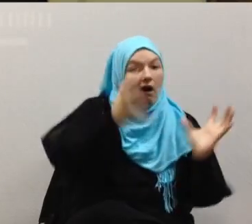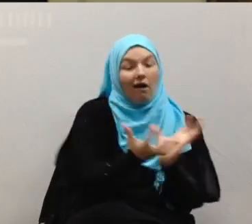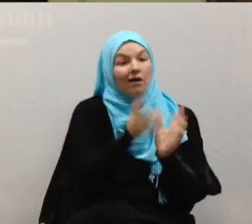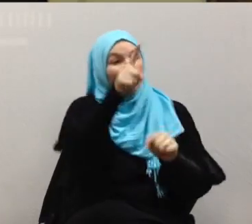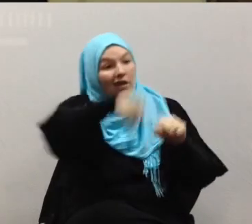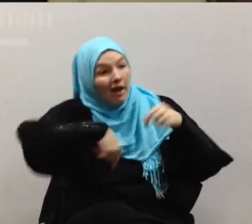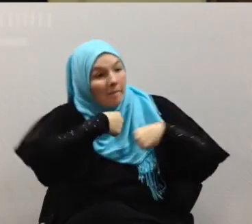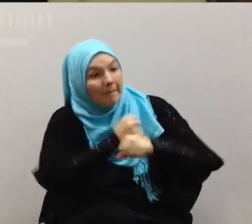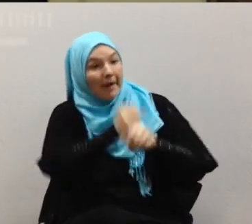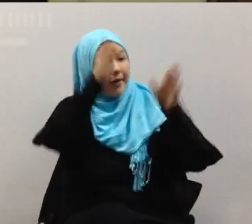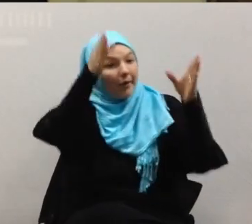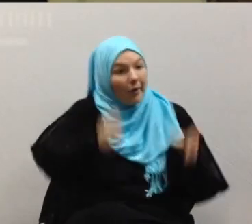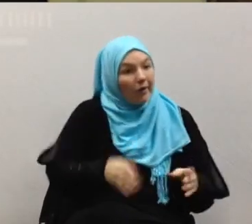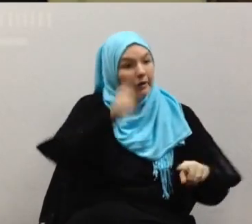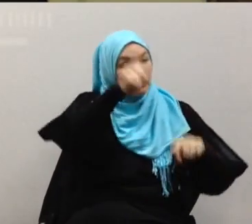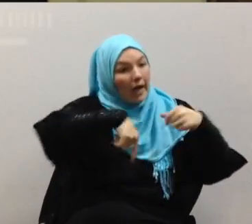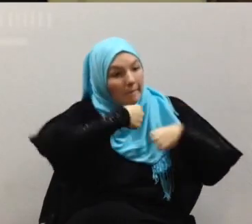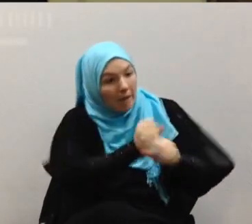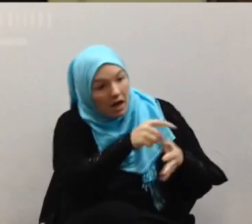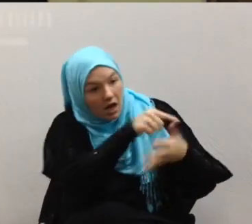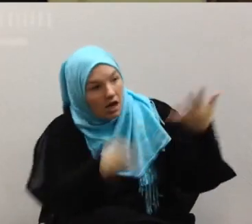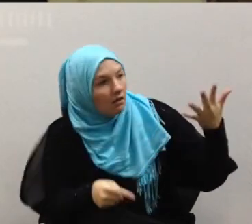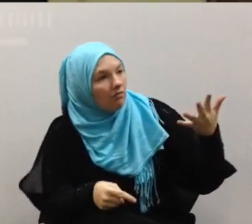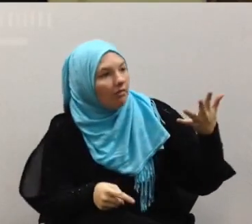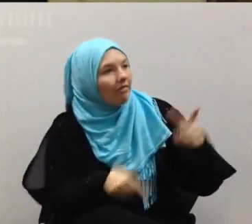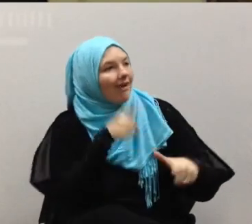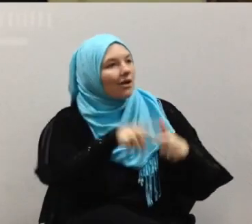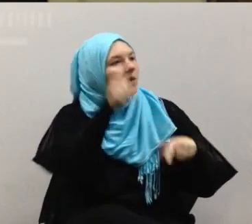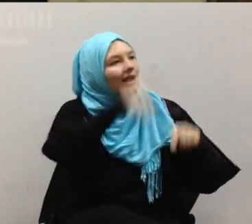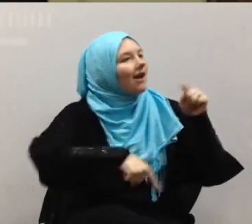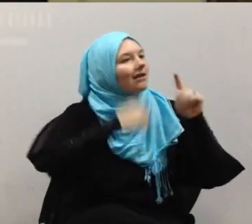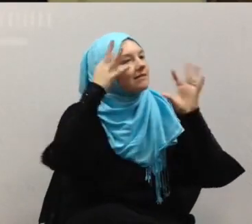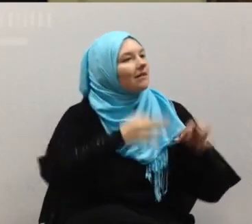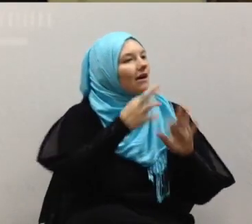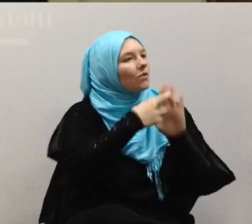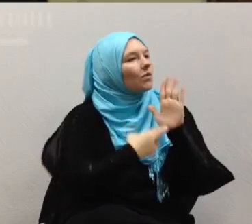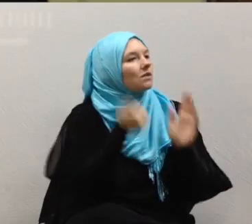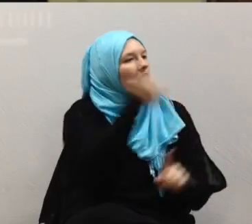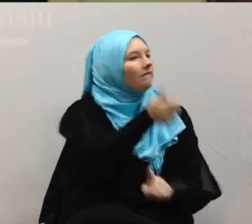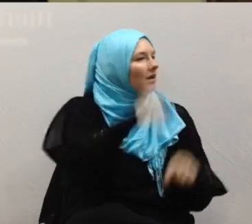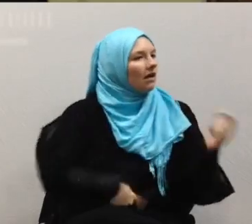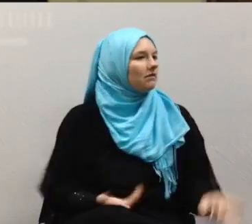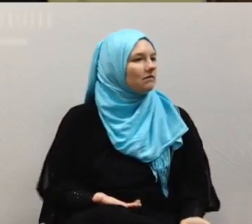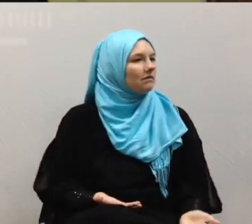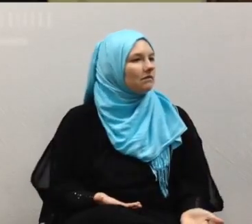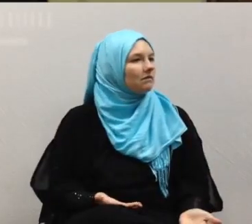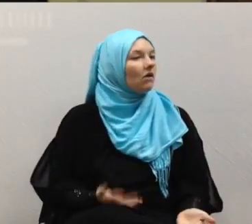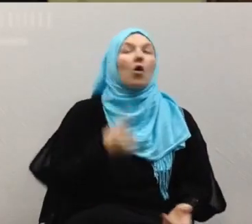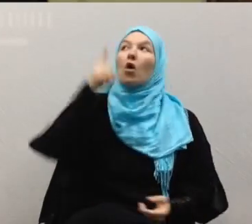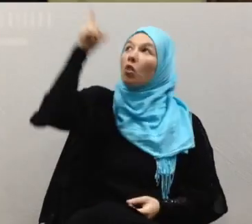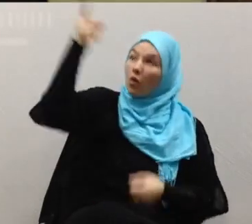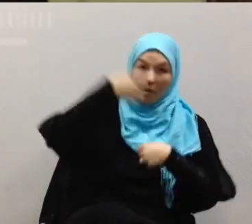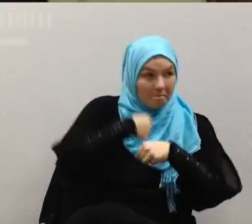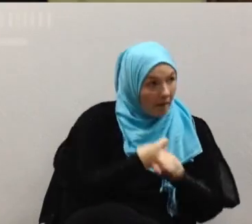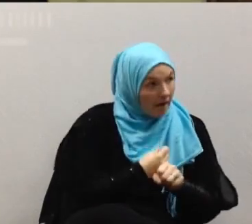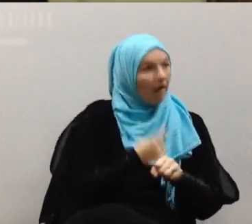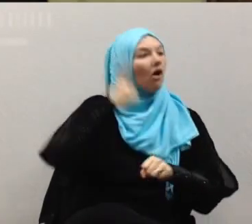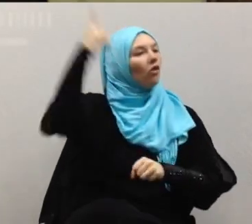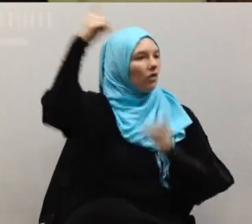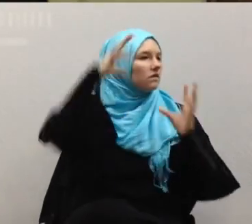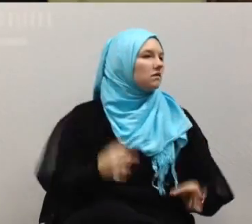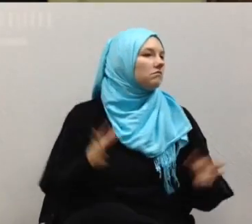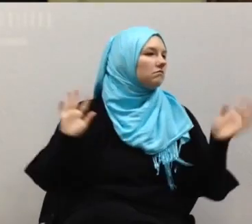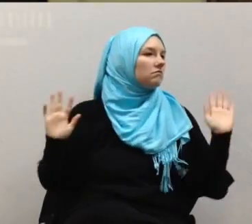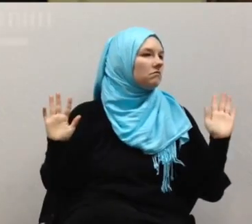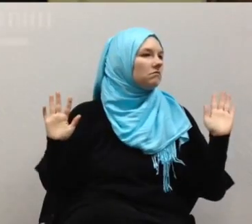basis. This person is a very striking example of how extreme we go when we think we